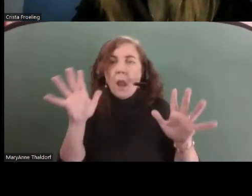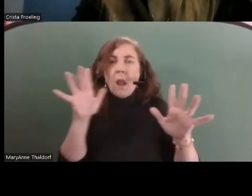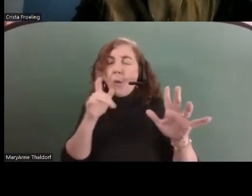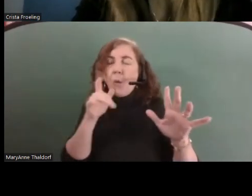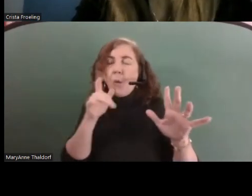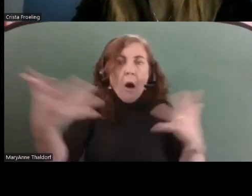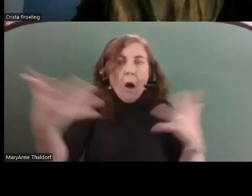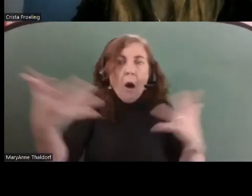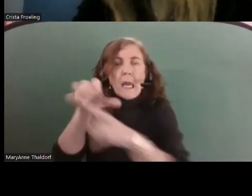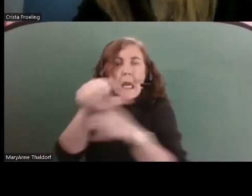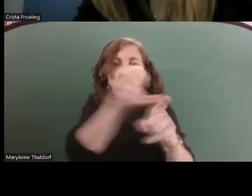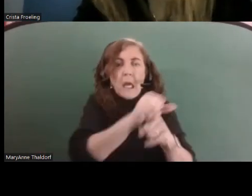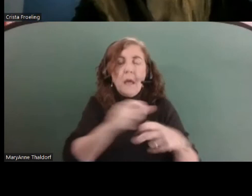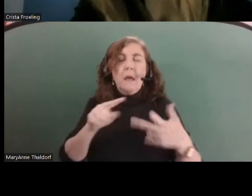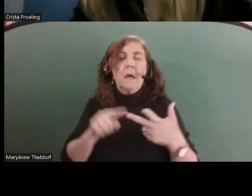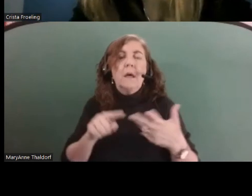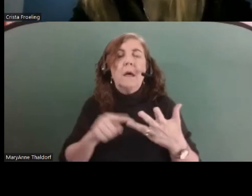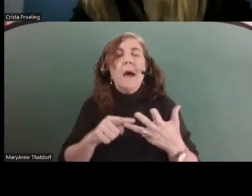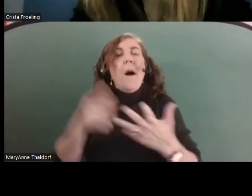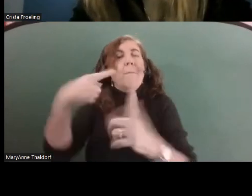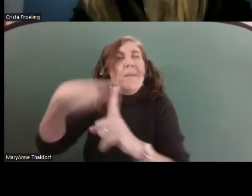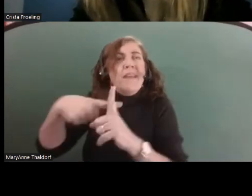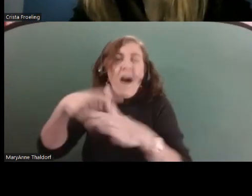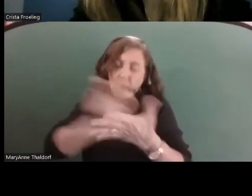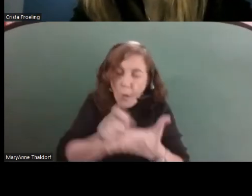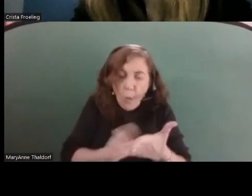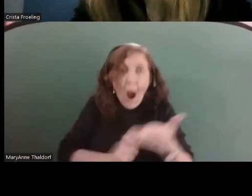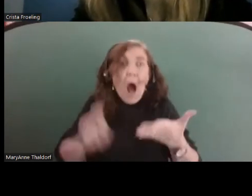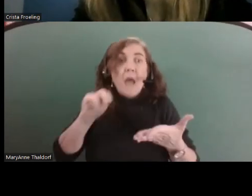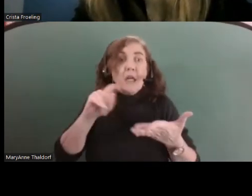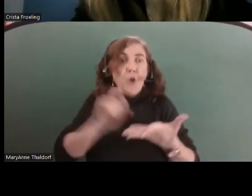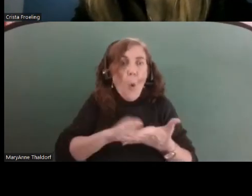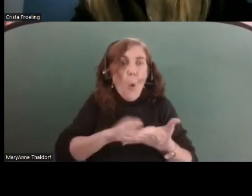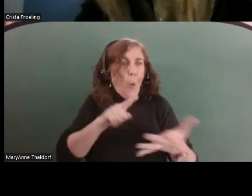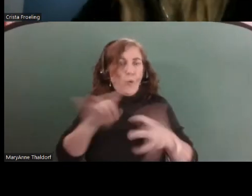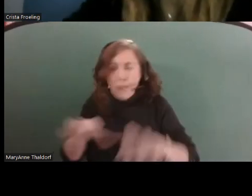listening and performing other functions such as note-taking.